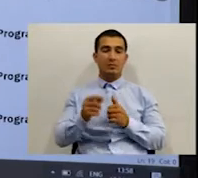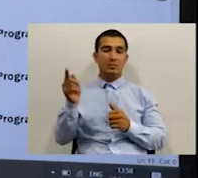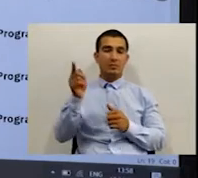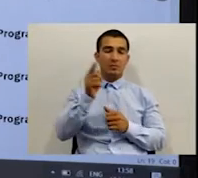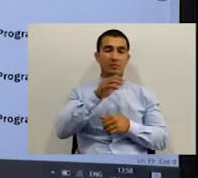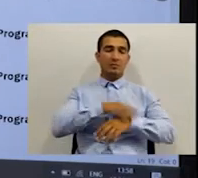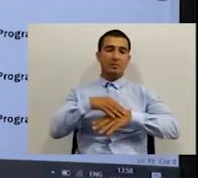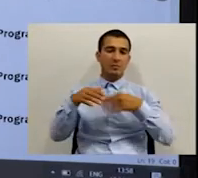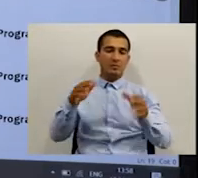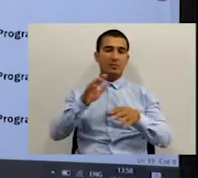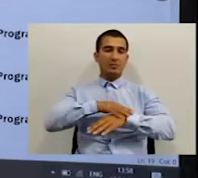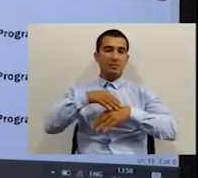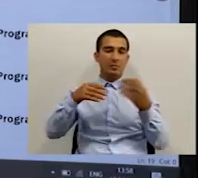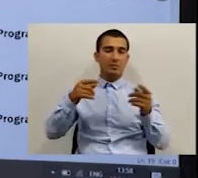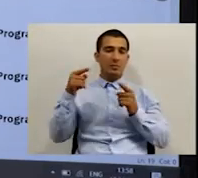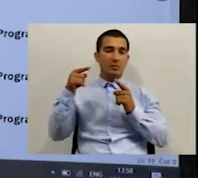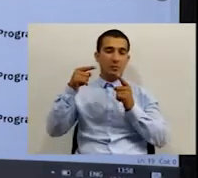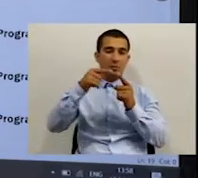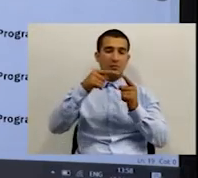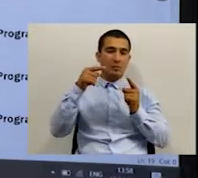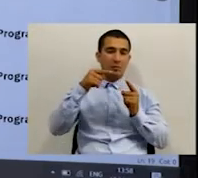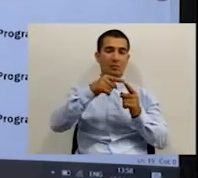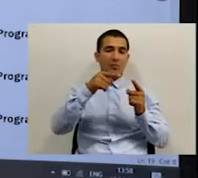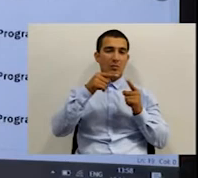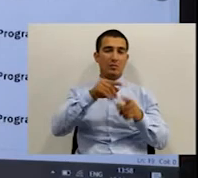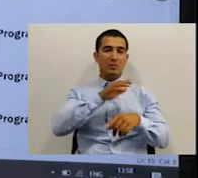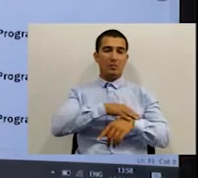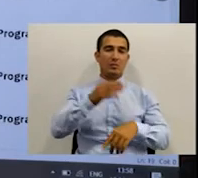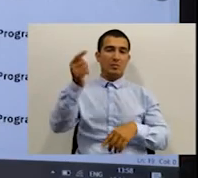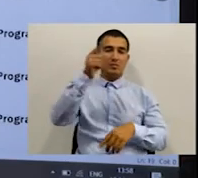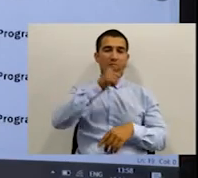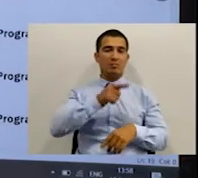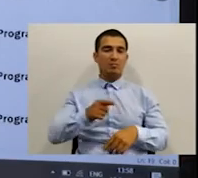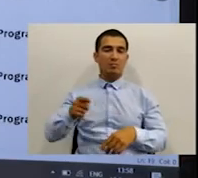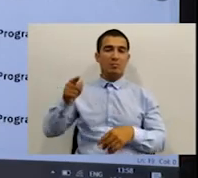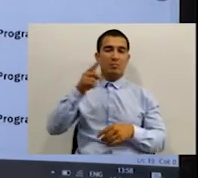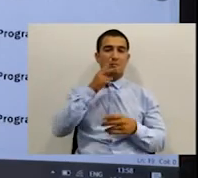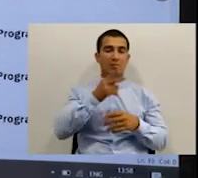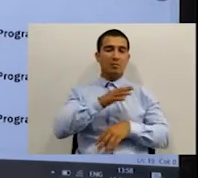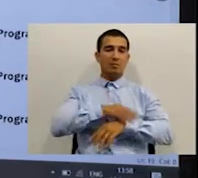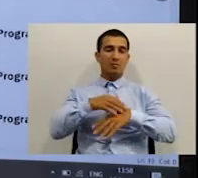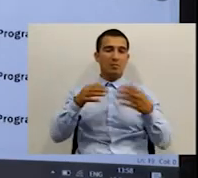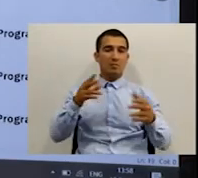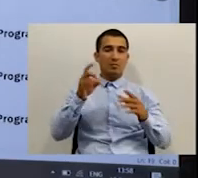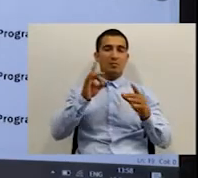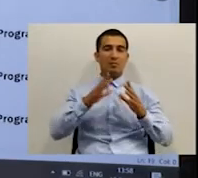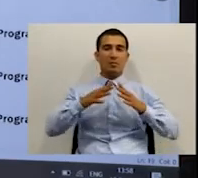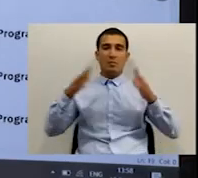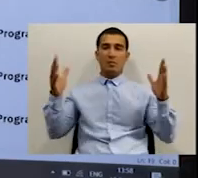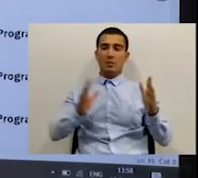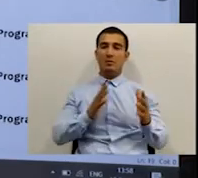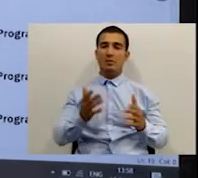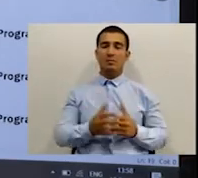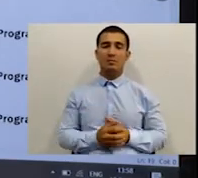Chapga har safar chapga yo'nalishini o'zgartiryapti. Har bitta kvadratni qirrasiga yetganda chapga yo'nalishini burib borgan sari